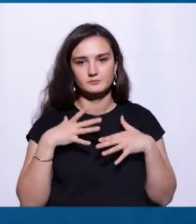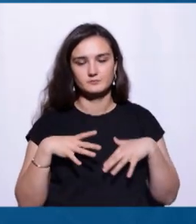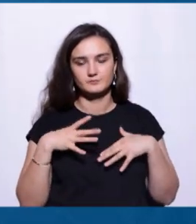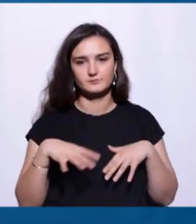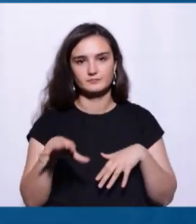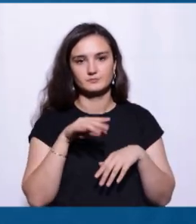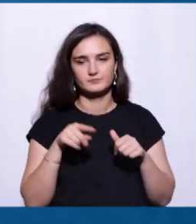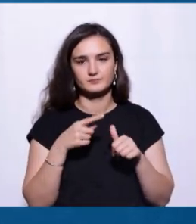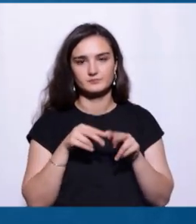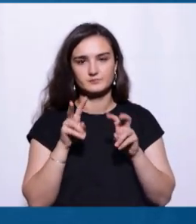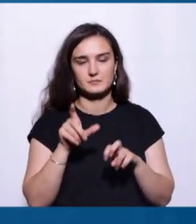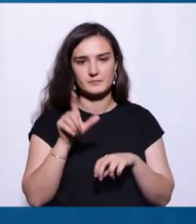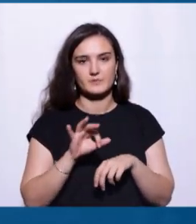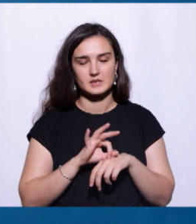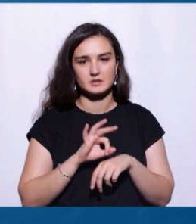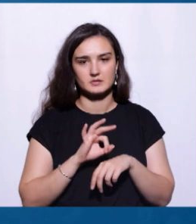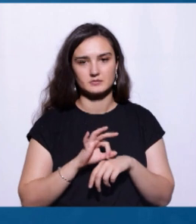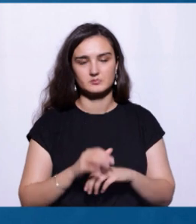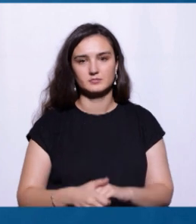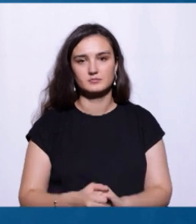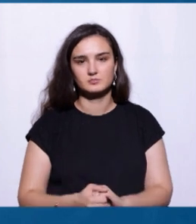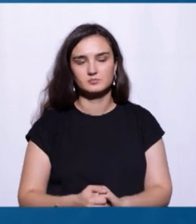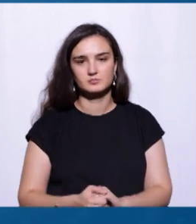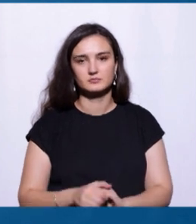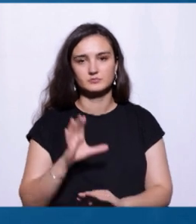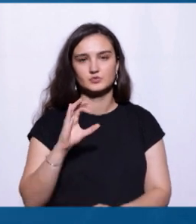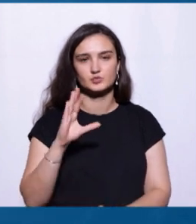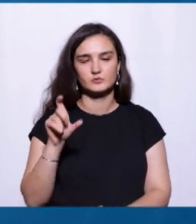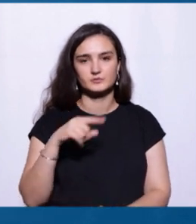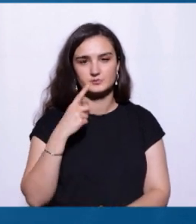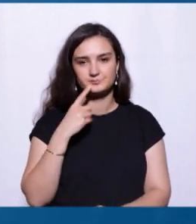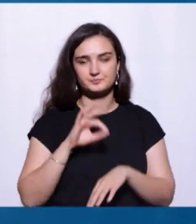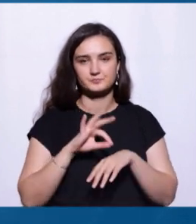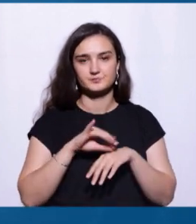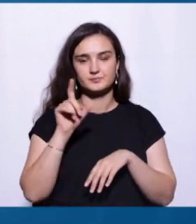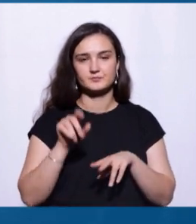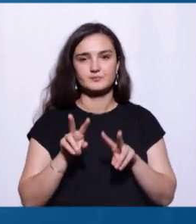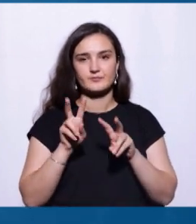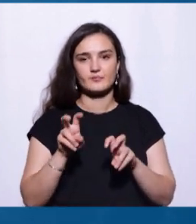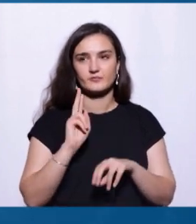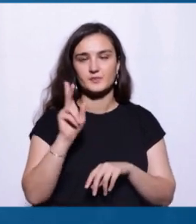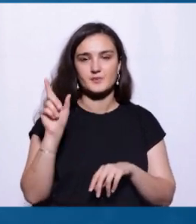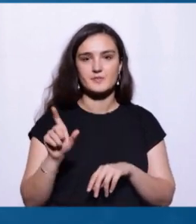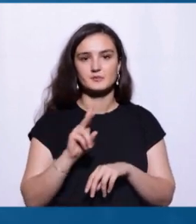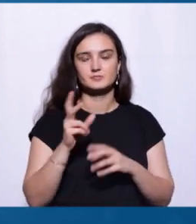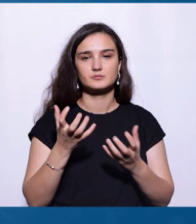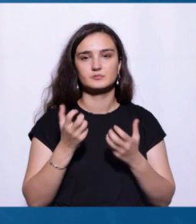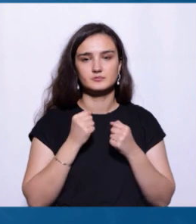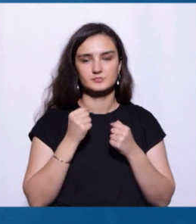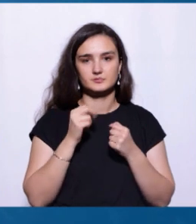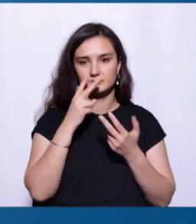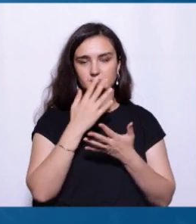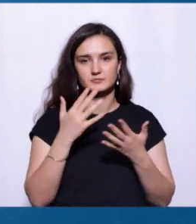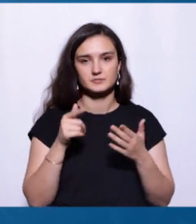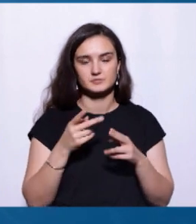Georgian it means patsienti. Well, like Miss Sophie said, patient means anyone receiving medical